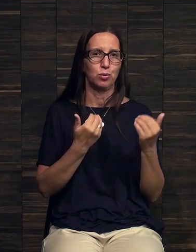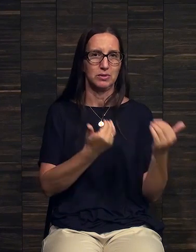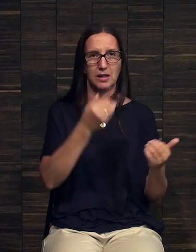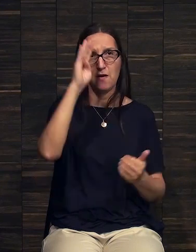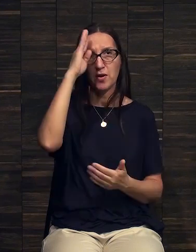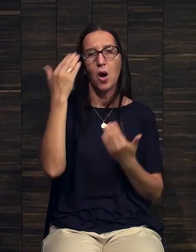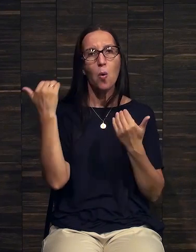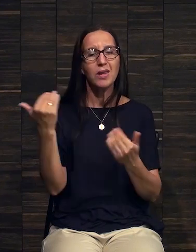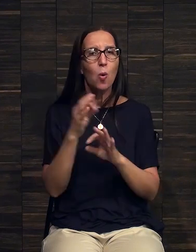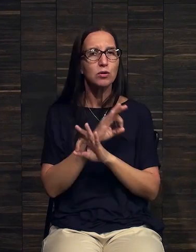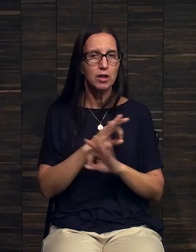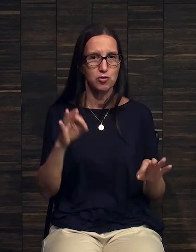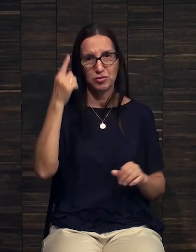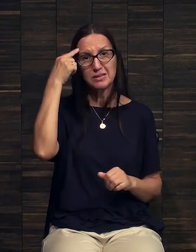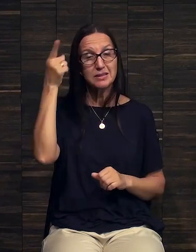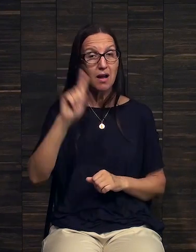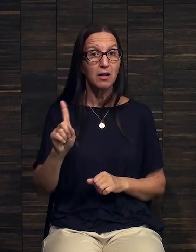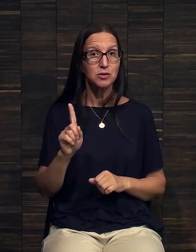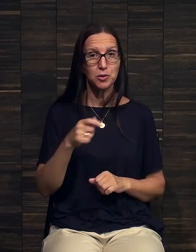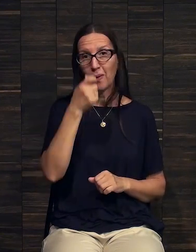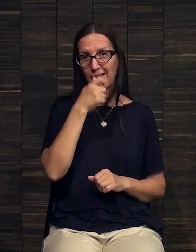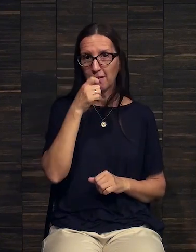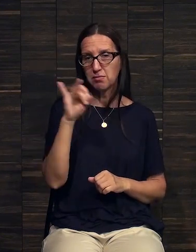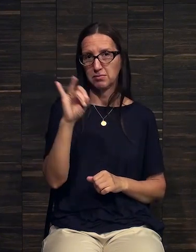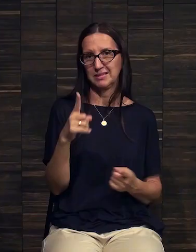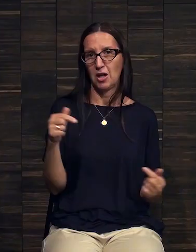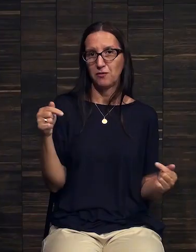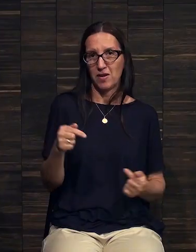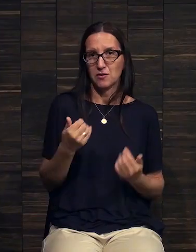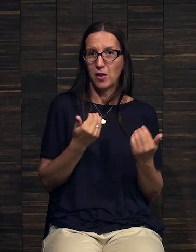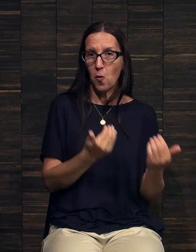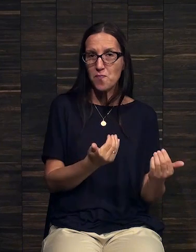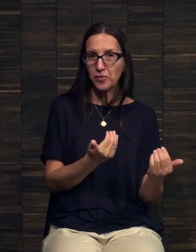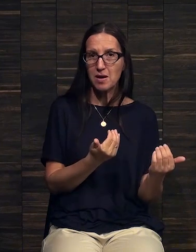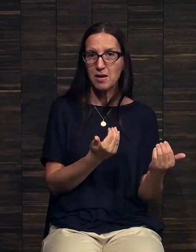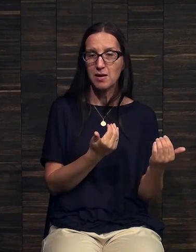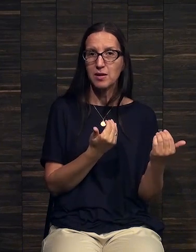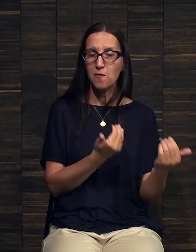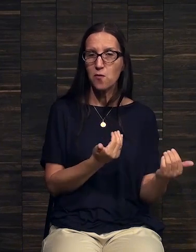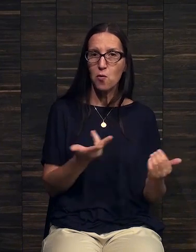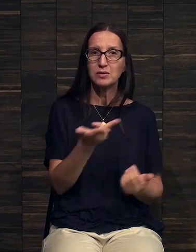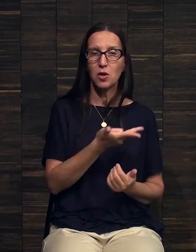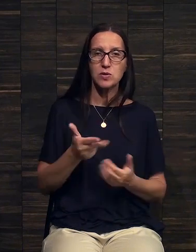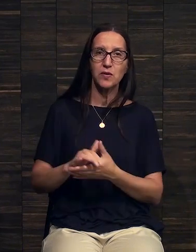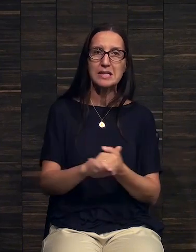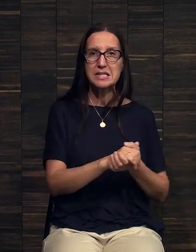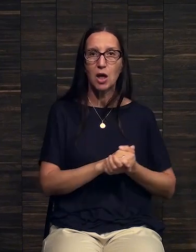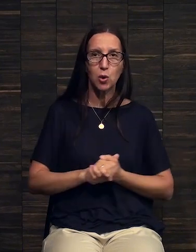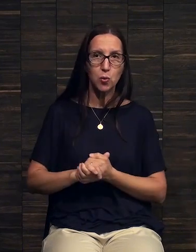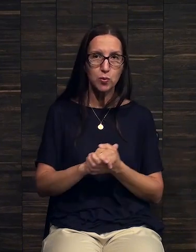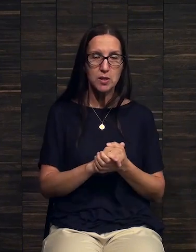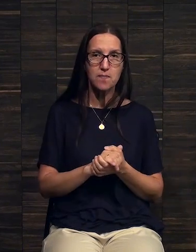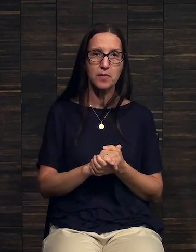needed to be proved who the enemy is. They were very well aware that this is Hitler who is our enemy. And